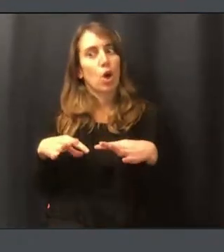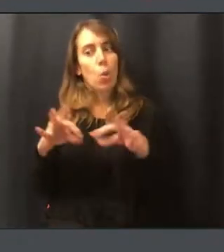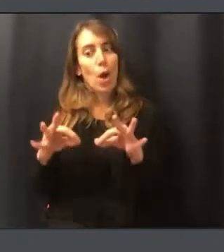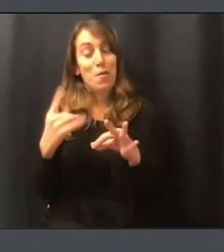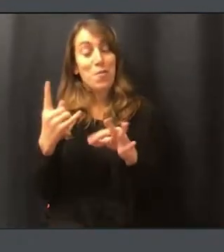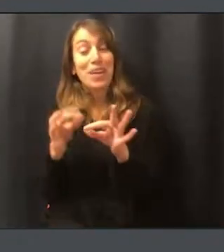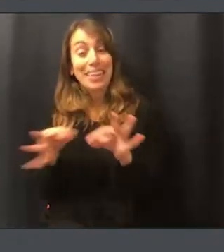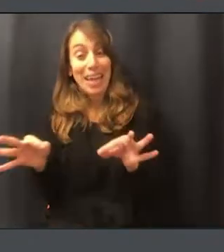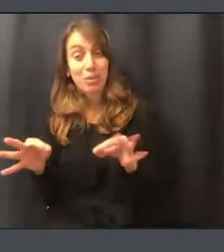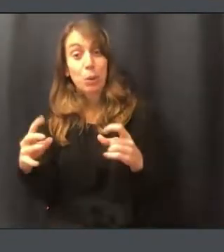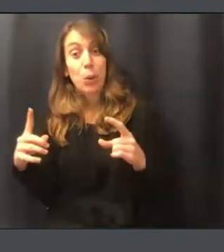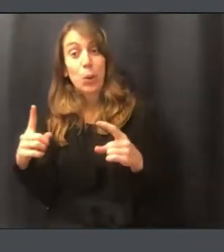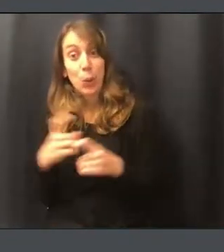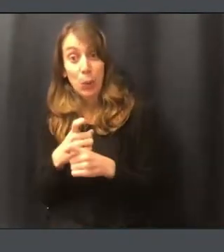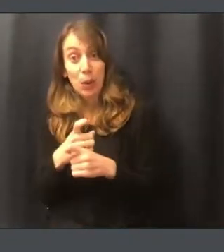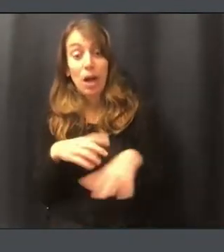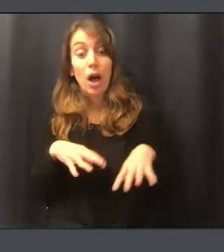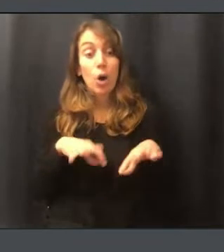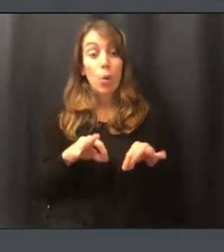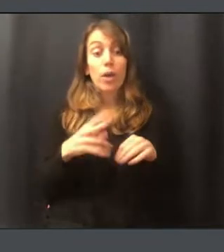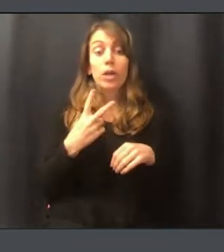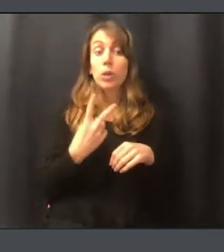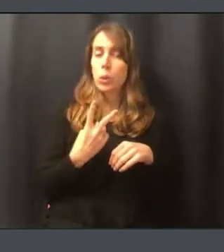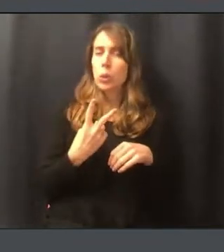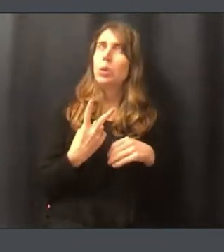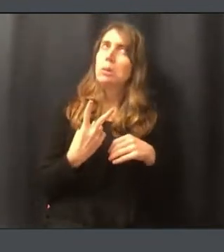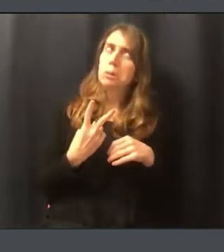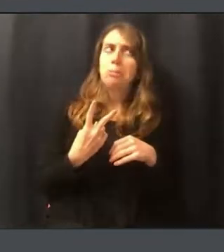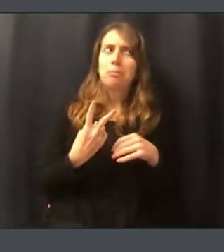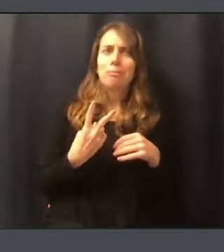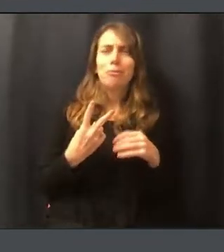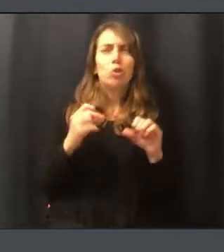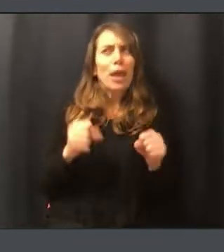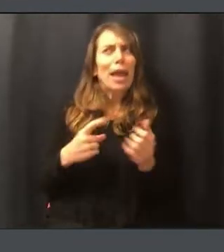task, but acquiring two languages is arguably a little bit more complex, right?